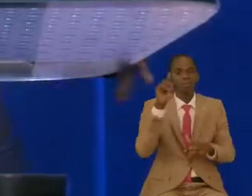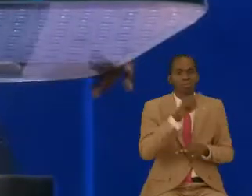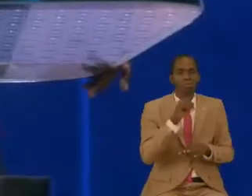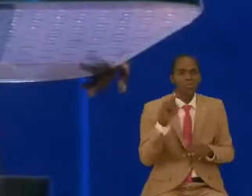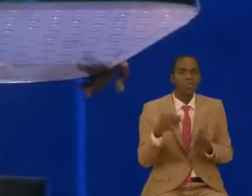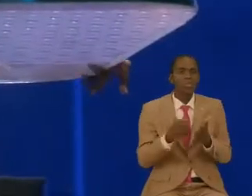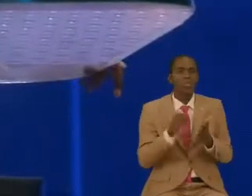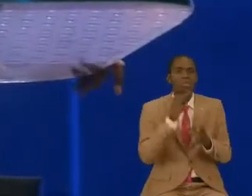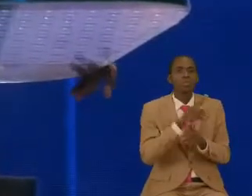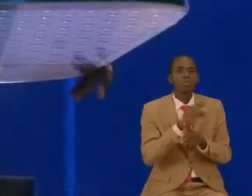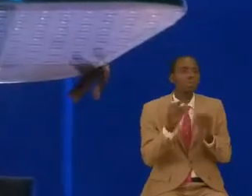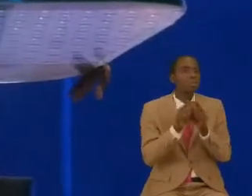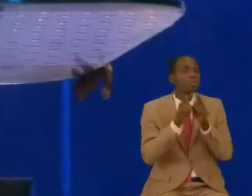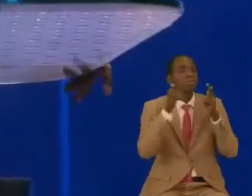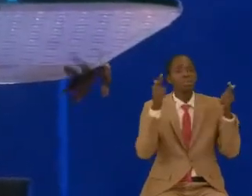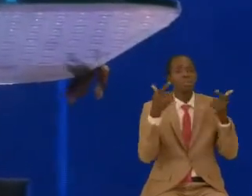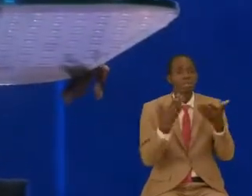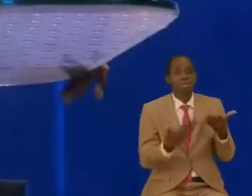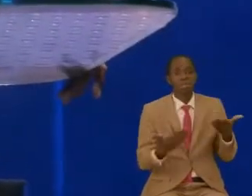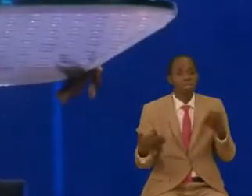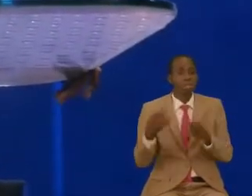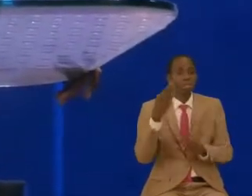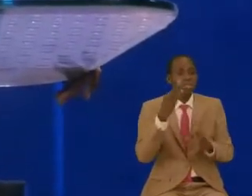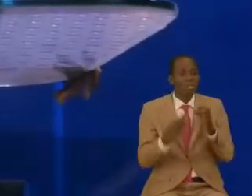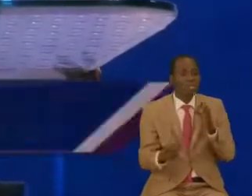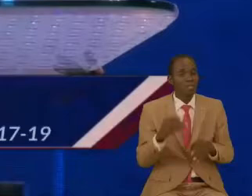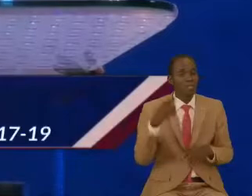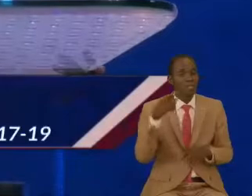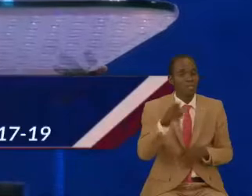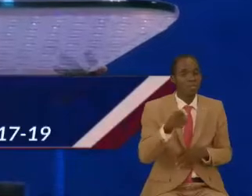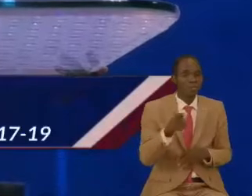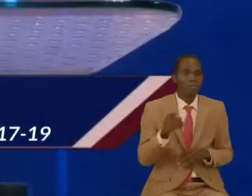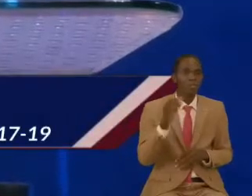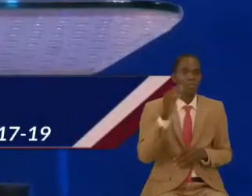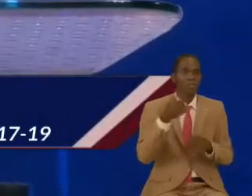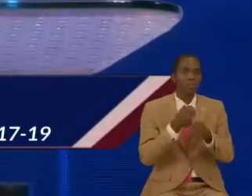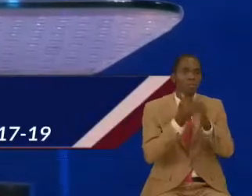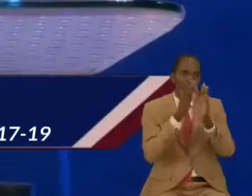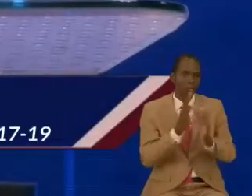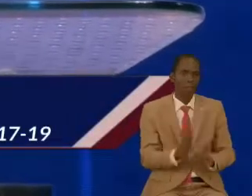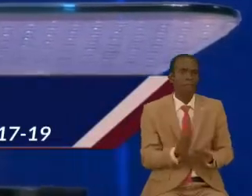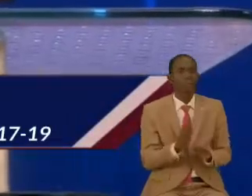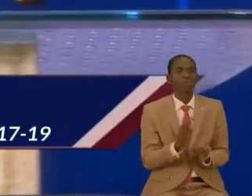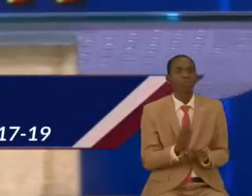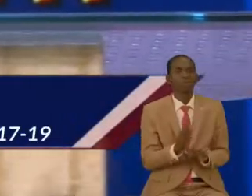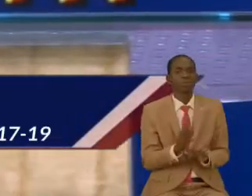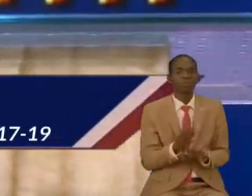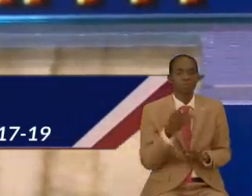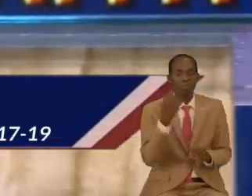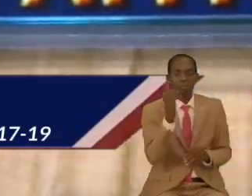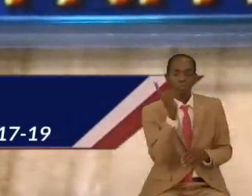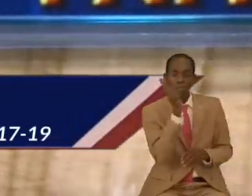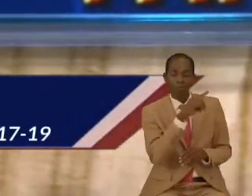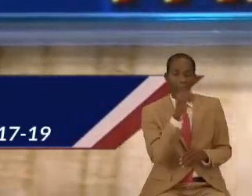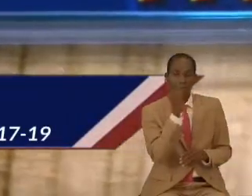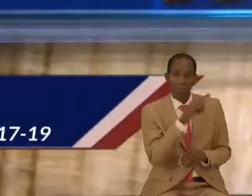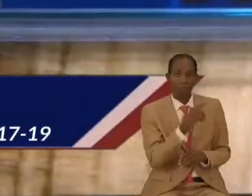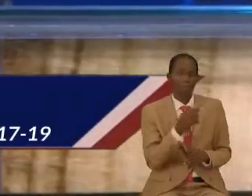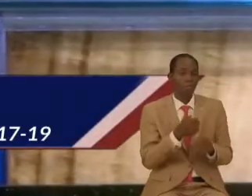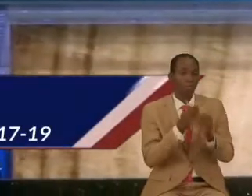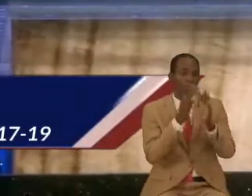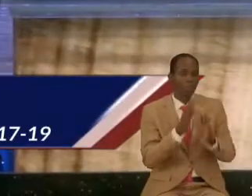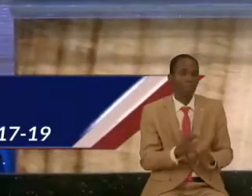therefore, it is no great thing if his ministers, the false apostles are